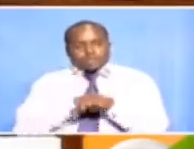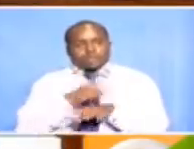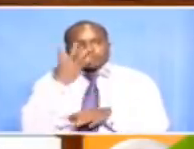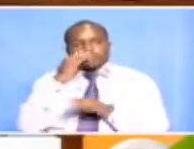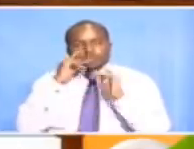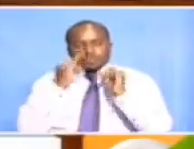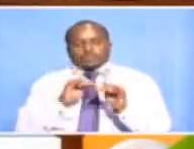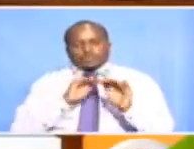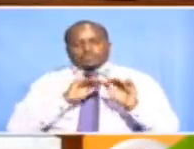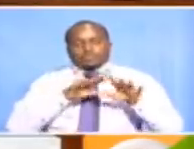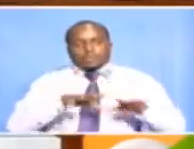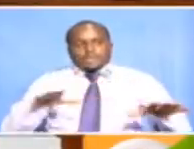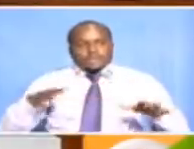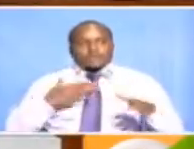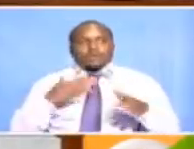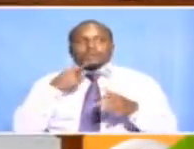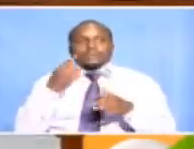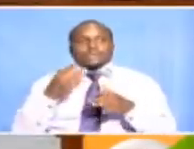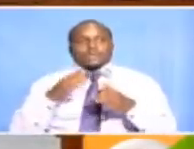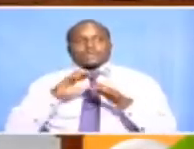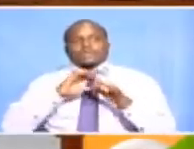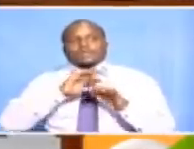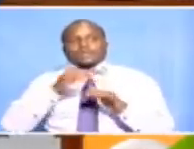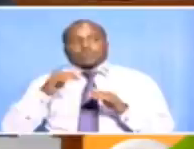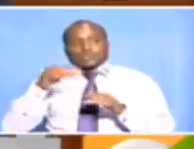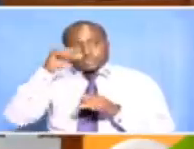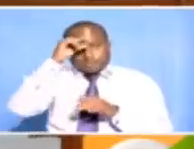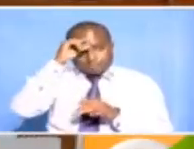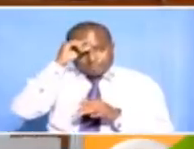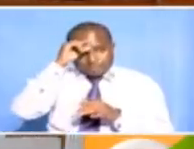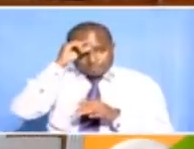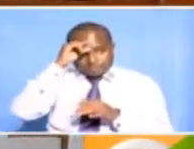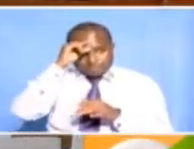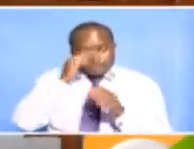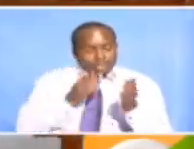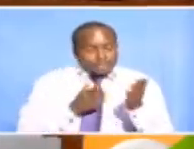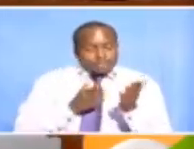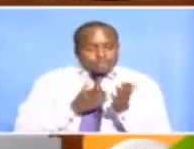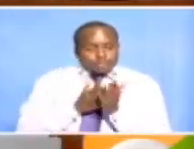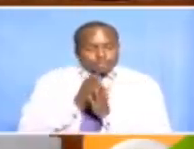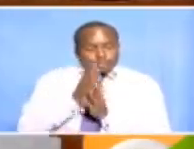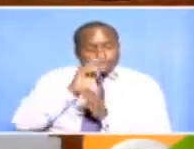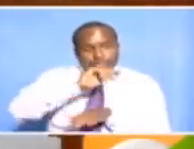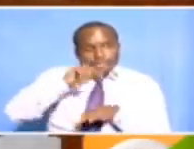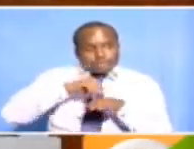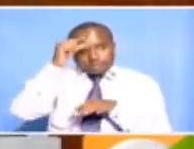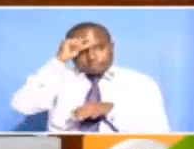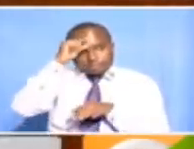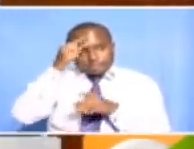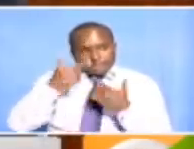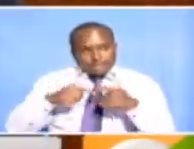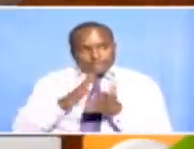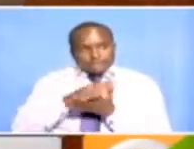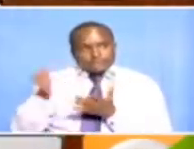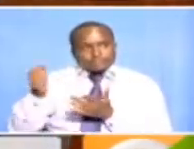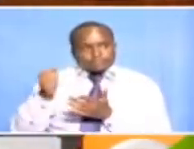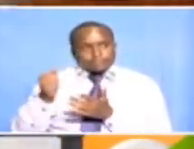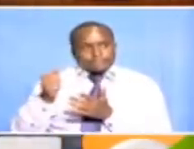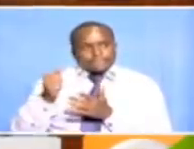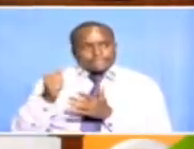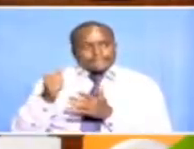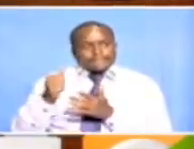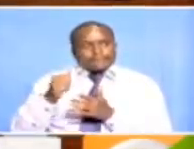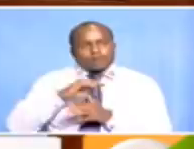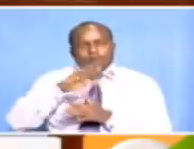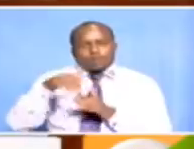want to tell my county government, the regeneration of Nairobi through the national government, let us suspend all the illegal structures,